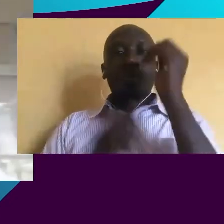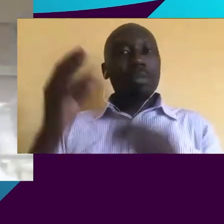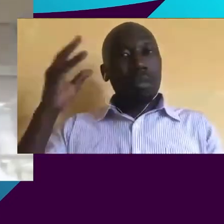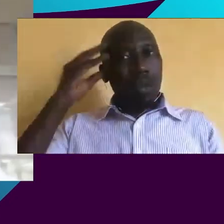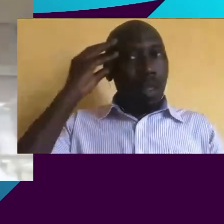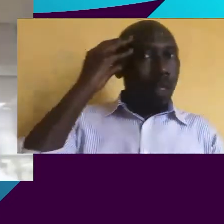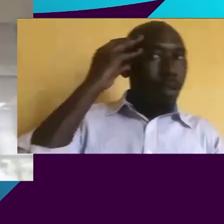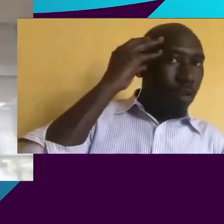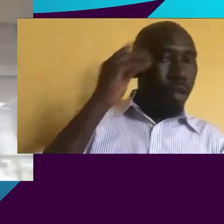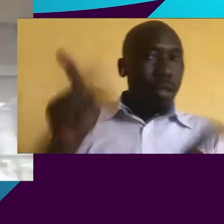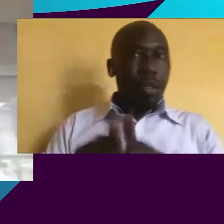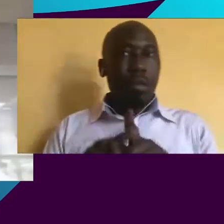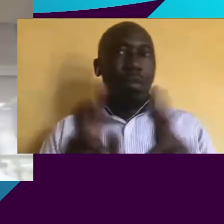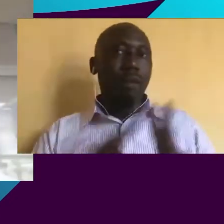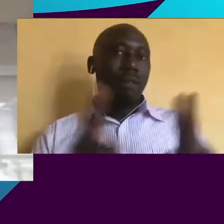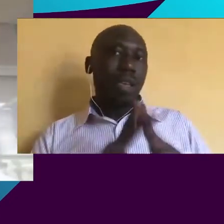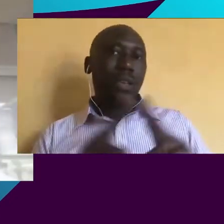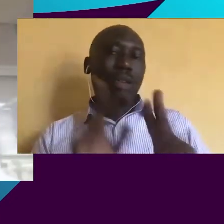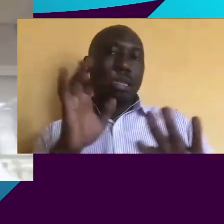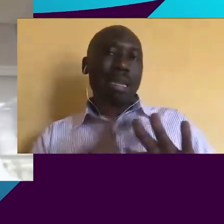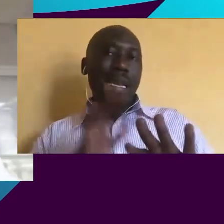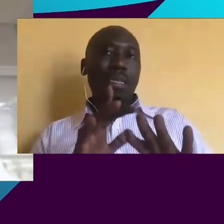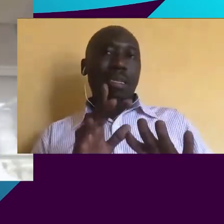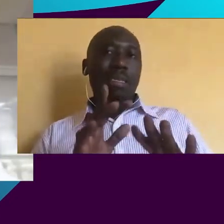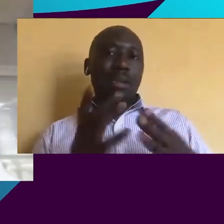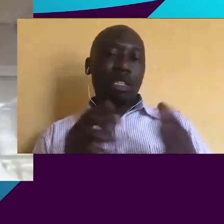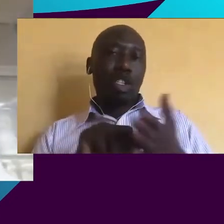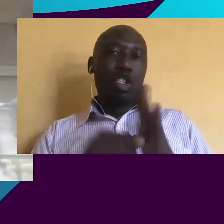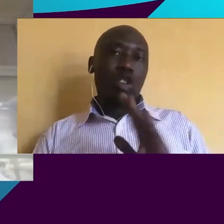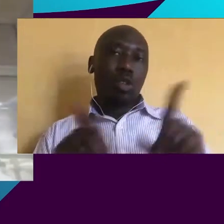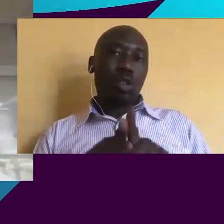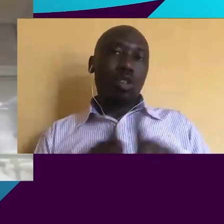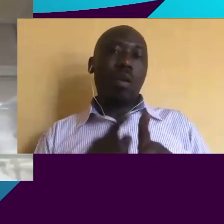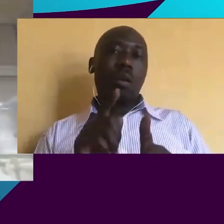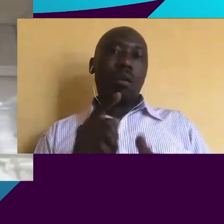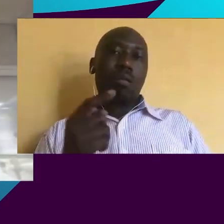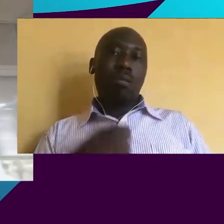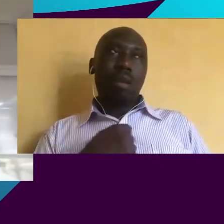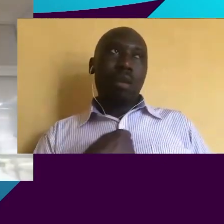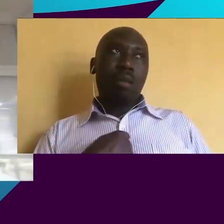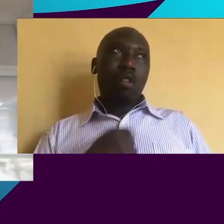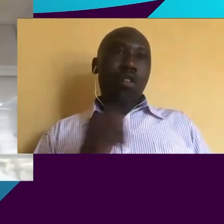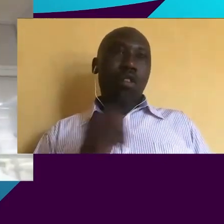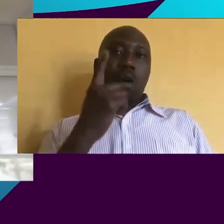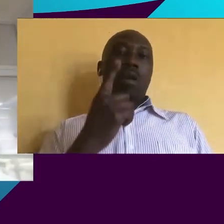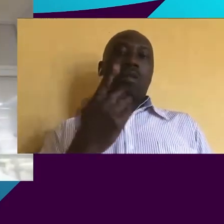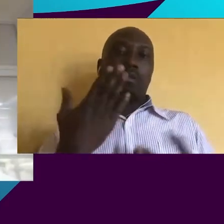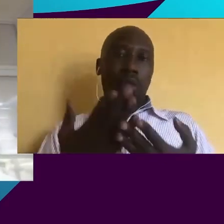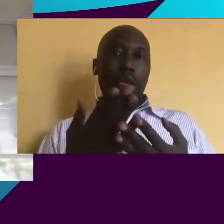a very touchy subject. And I'm not one of those who thinks some of these conversations